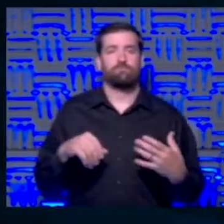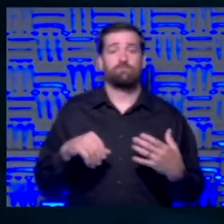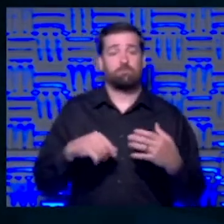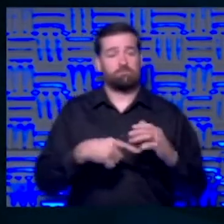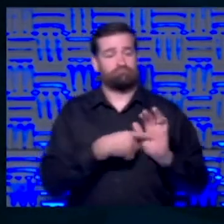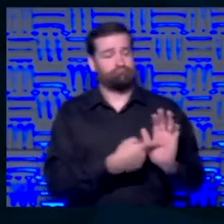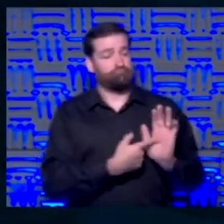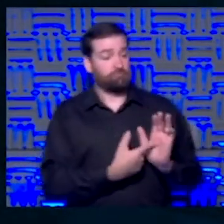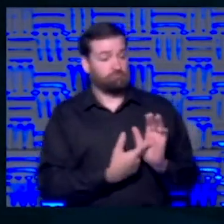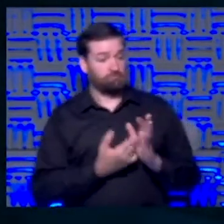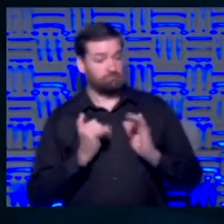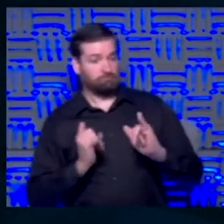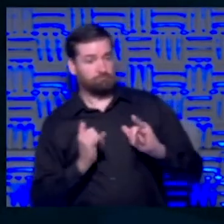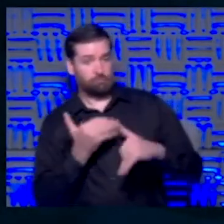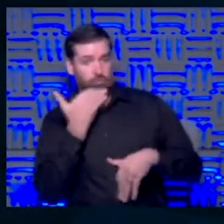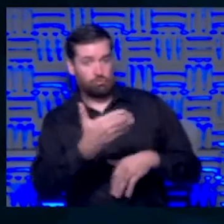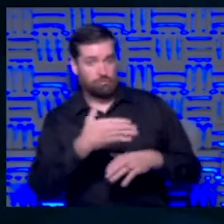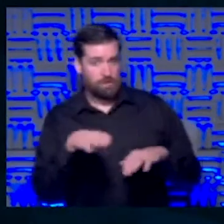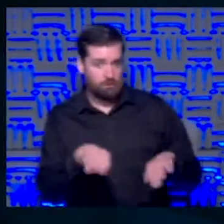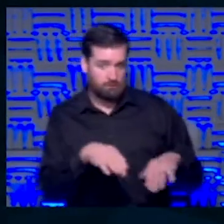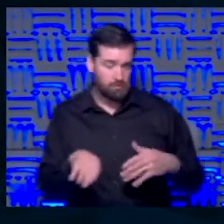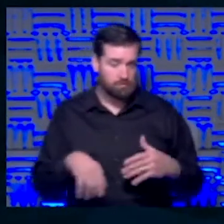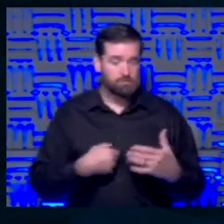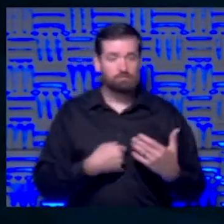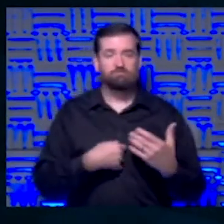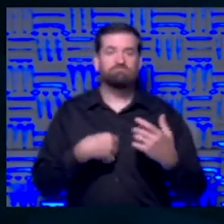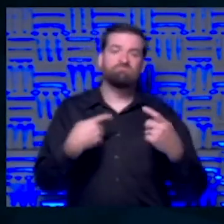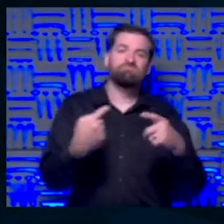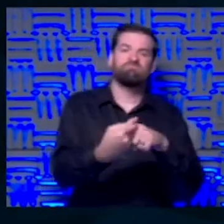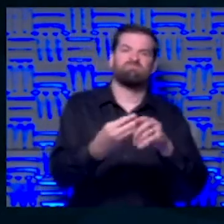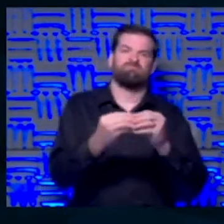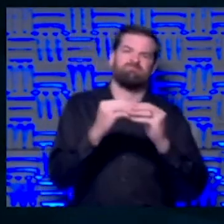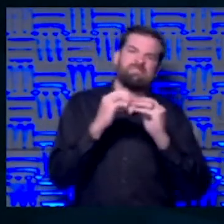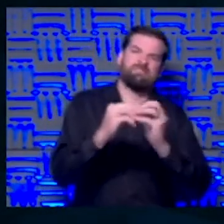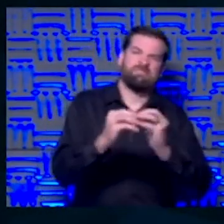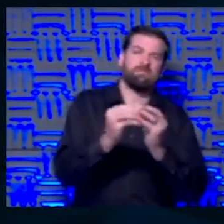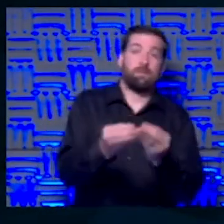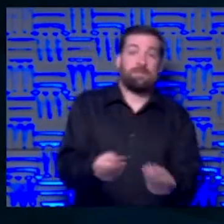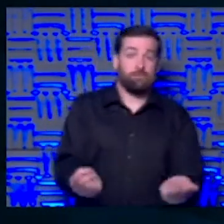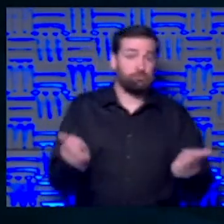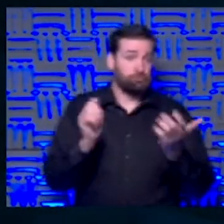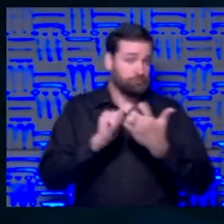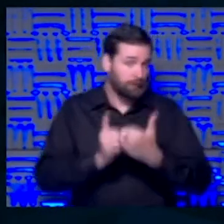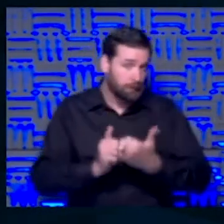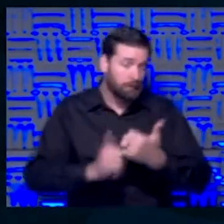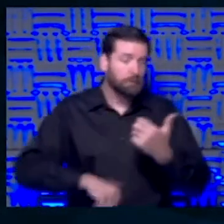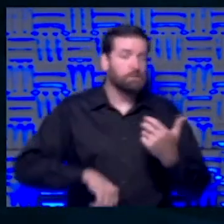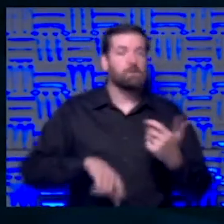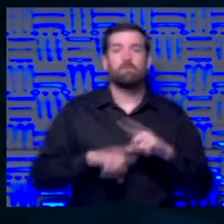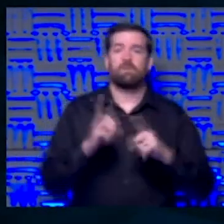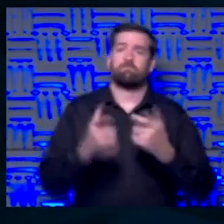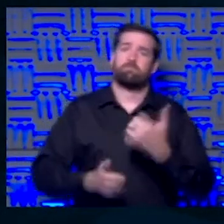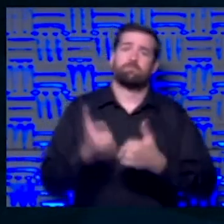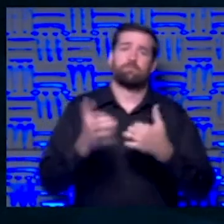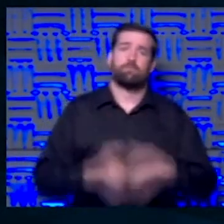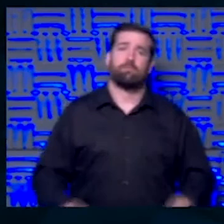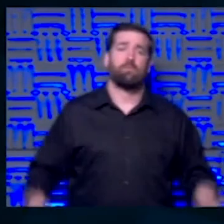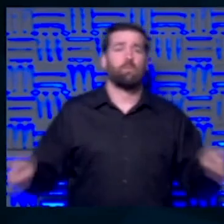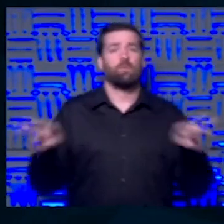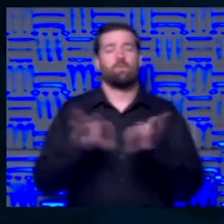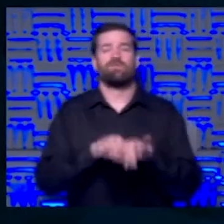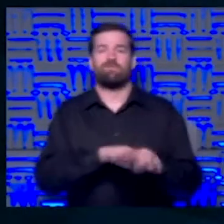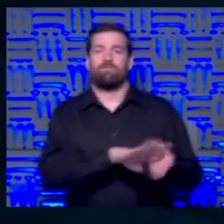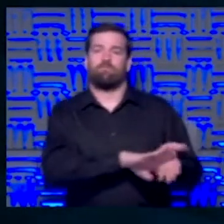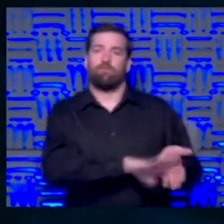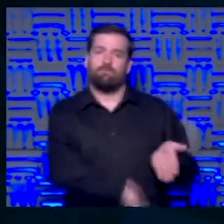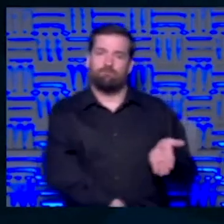good behavior and conflict mediation behavior and things of that nature. But most importantly, practicing forgiveness, because when